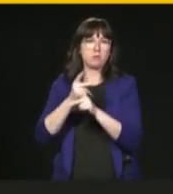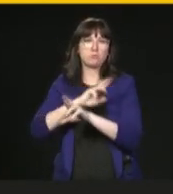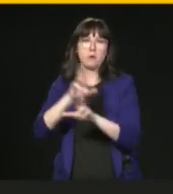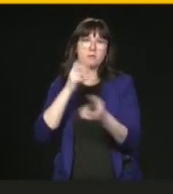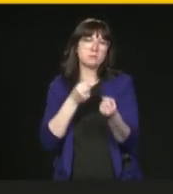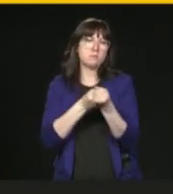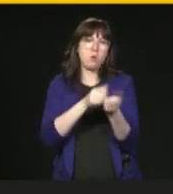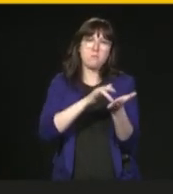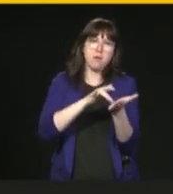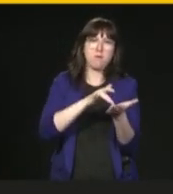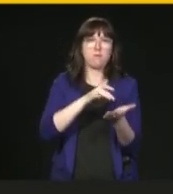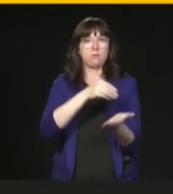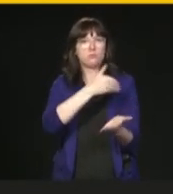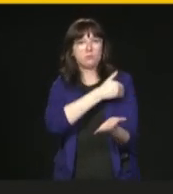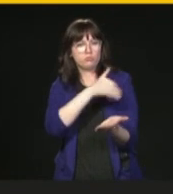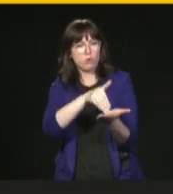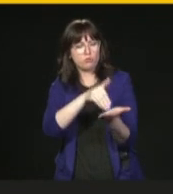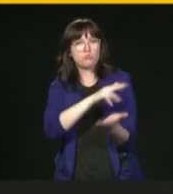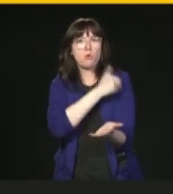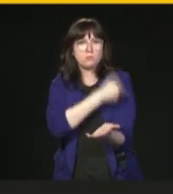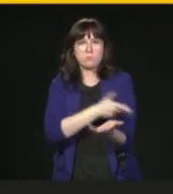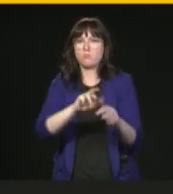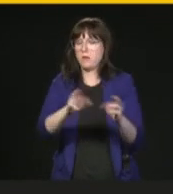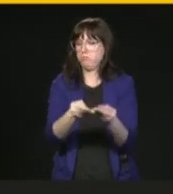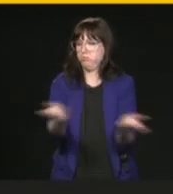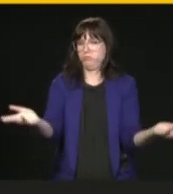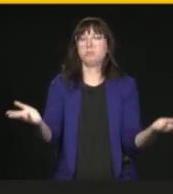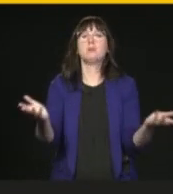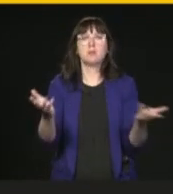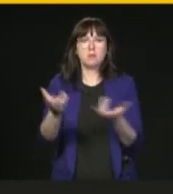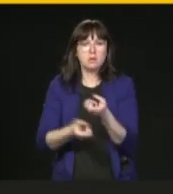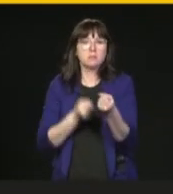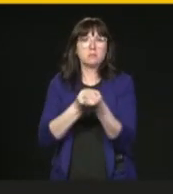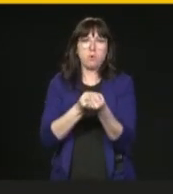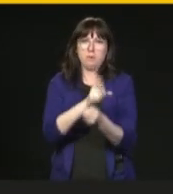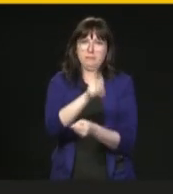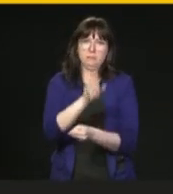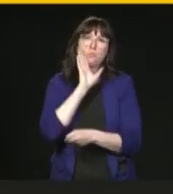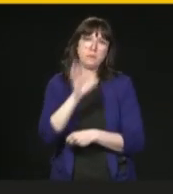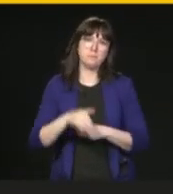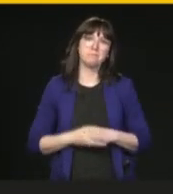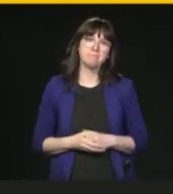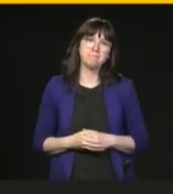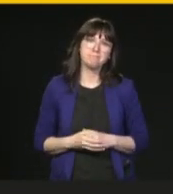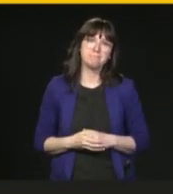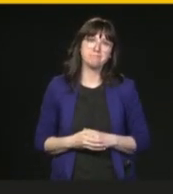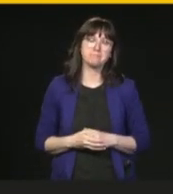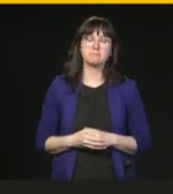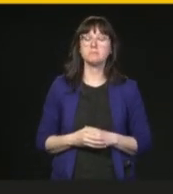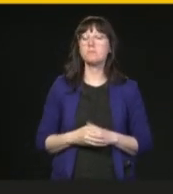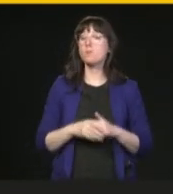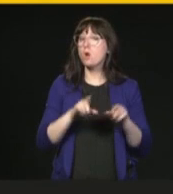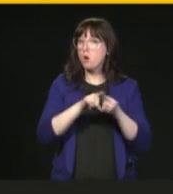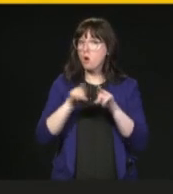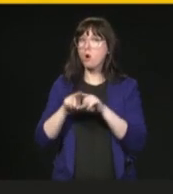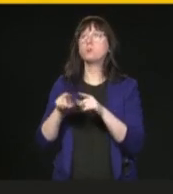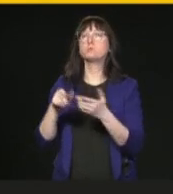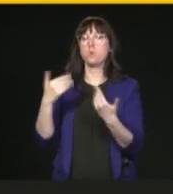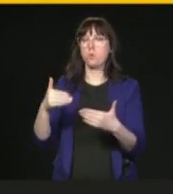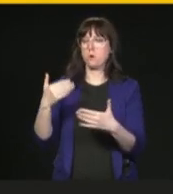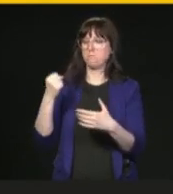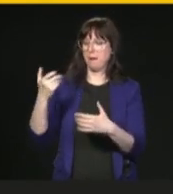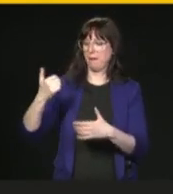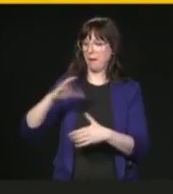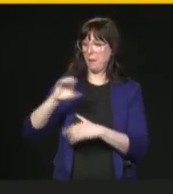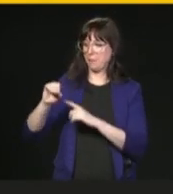in medical equipment in order to meet all the needs that are out there. And Canadian companies